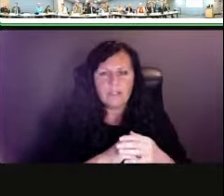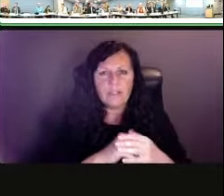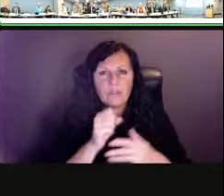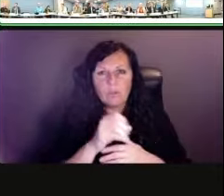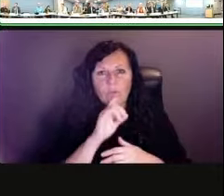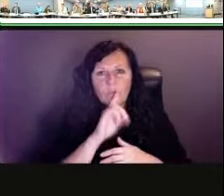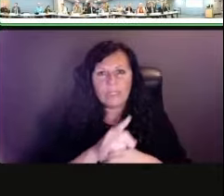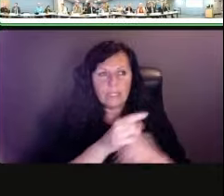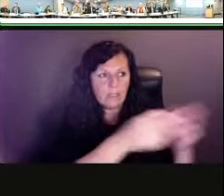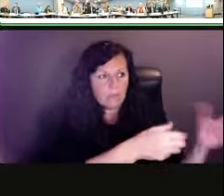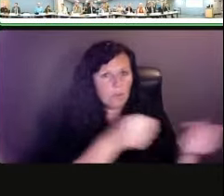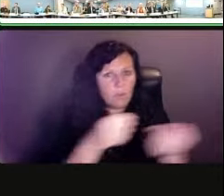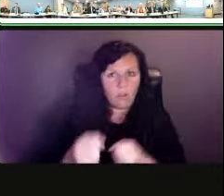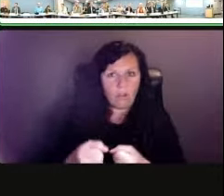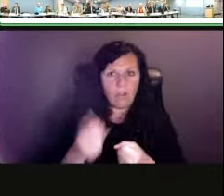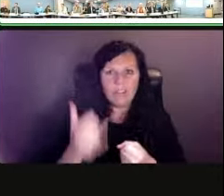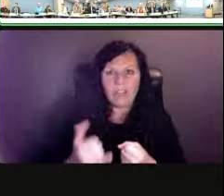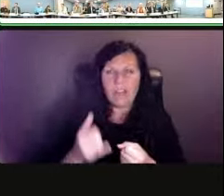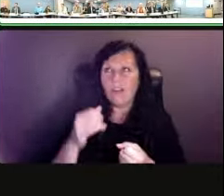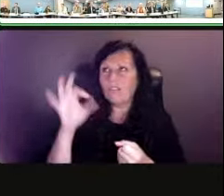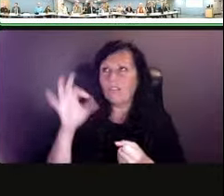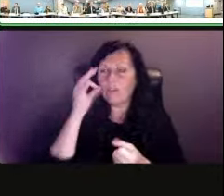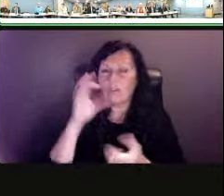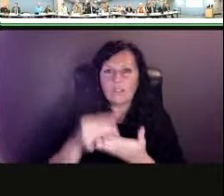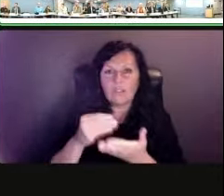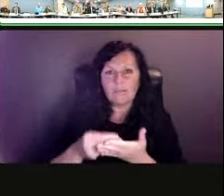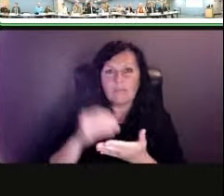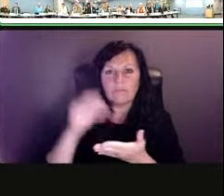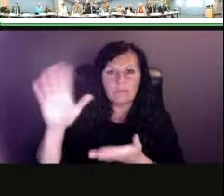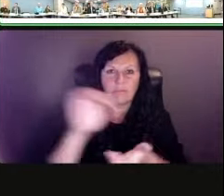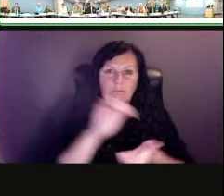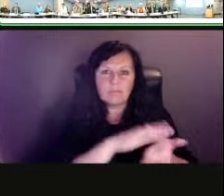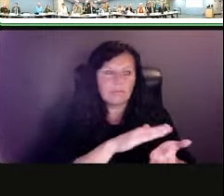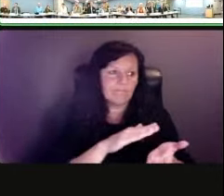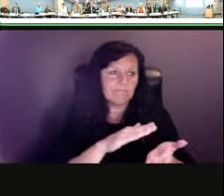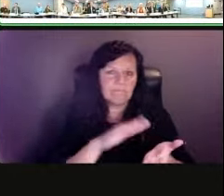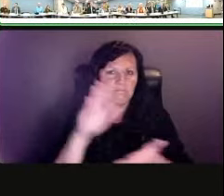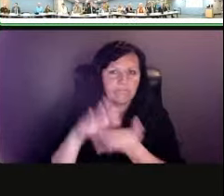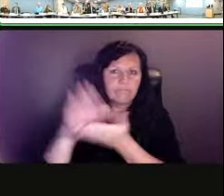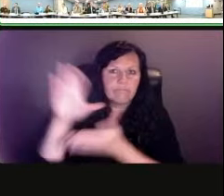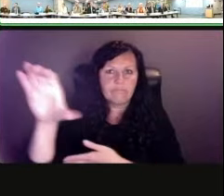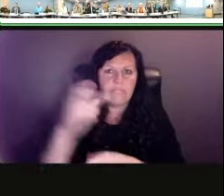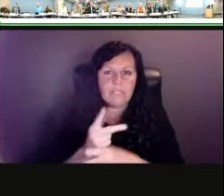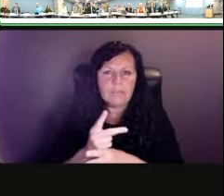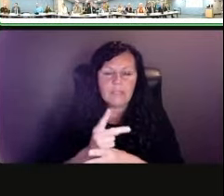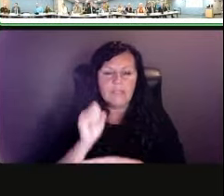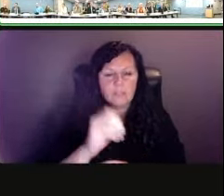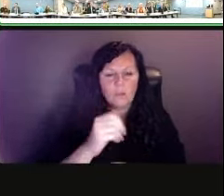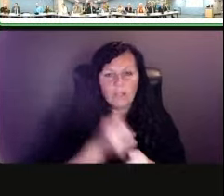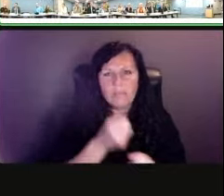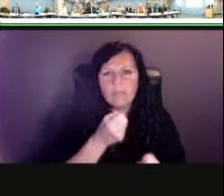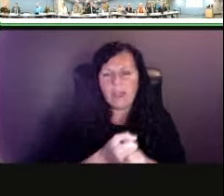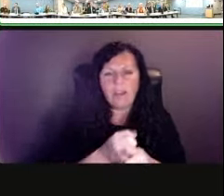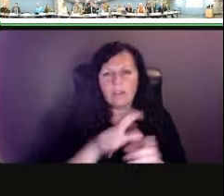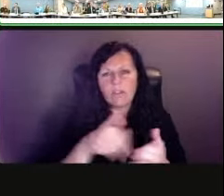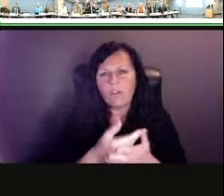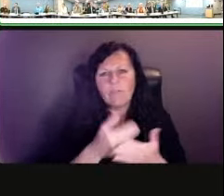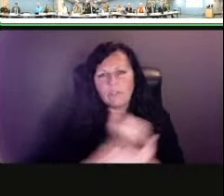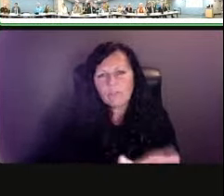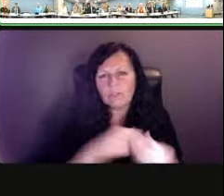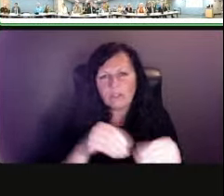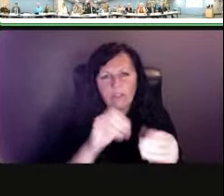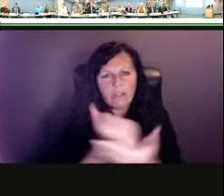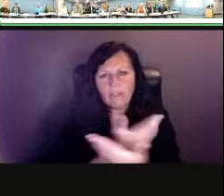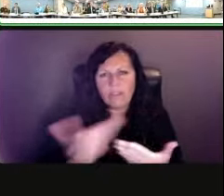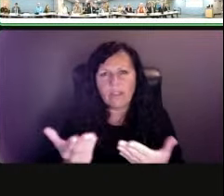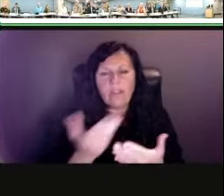two individual officers, if you think about it that way, too. So it's going to limit our ability for any to interdict high level drug trafficking, connect a lot of connections